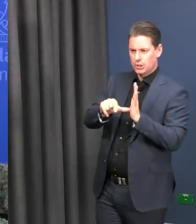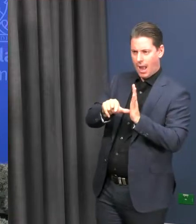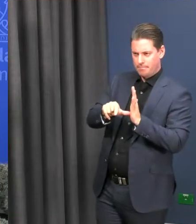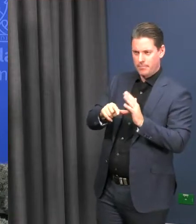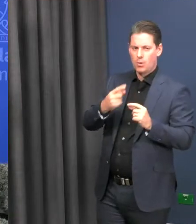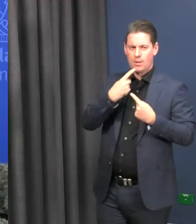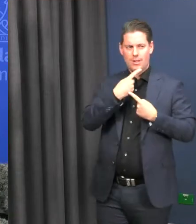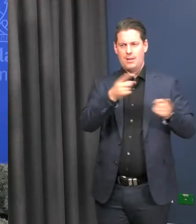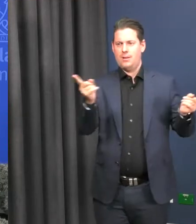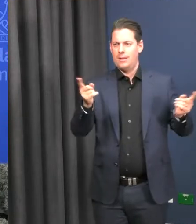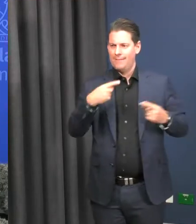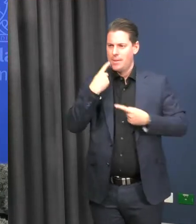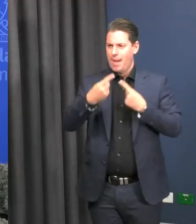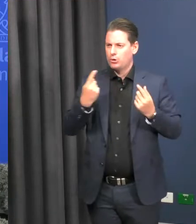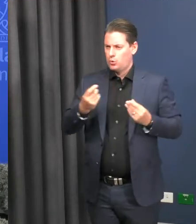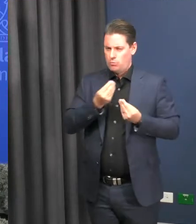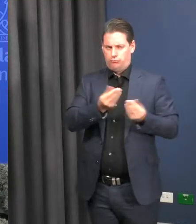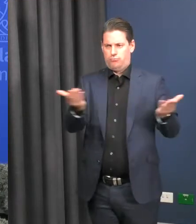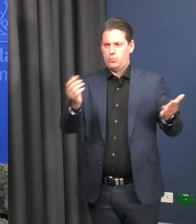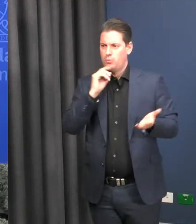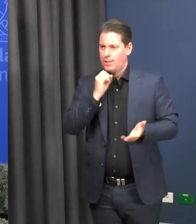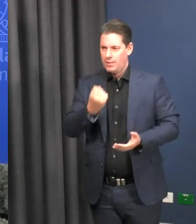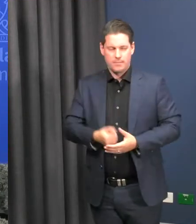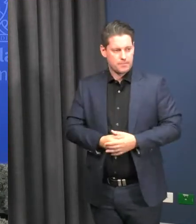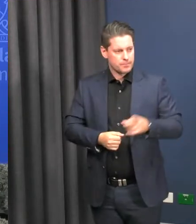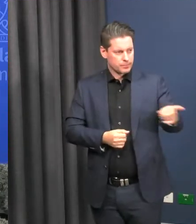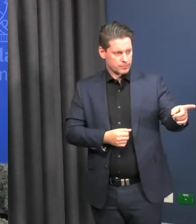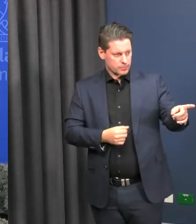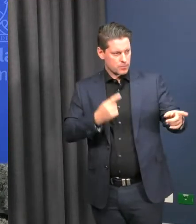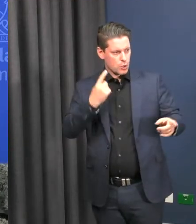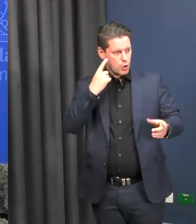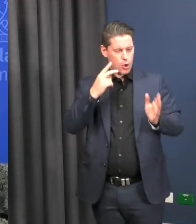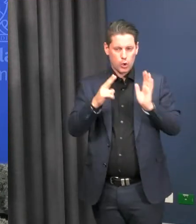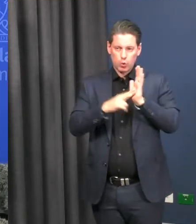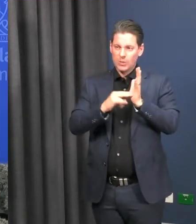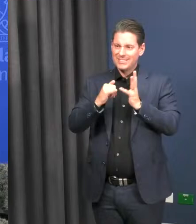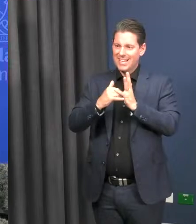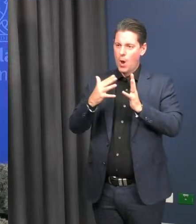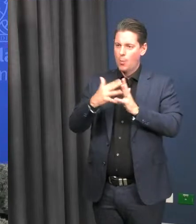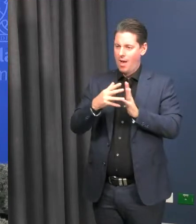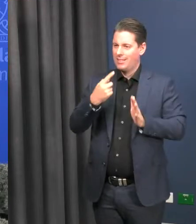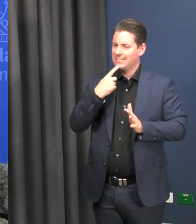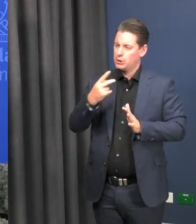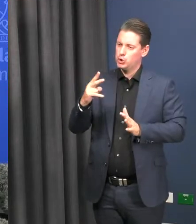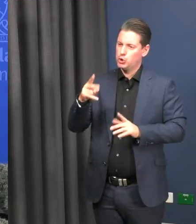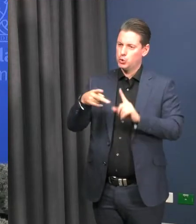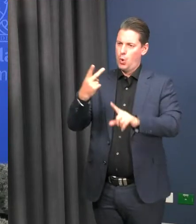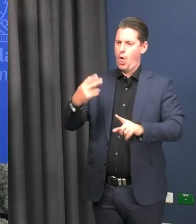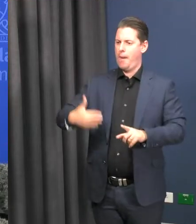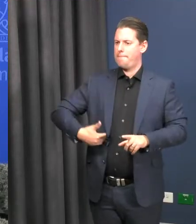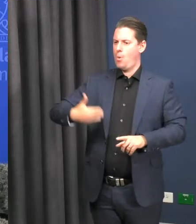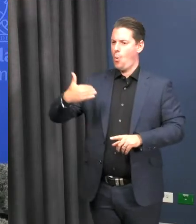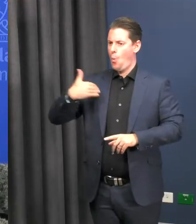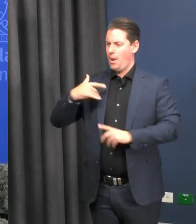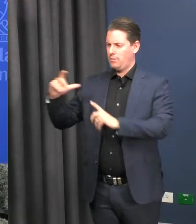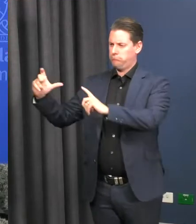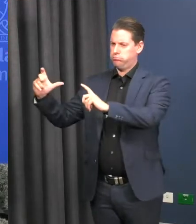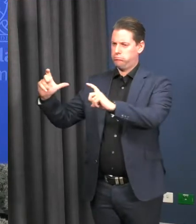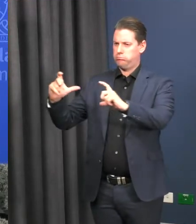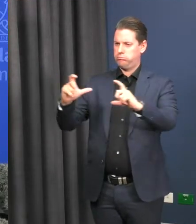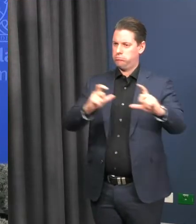need that. We've heard from New South Wales they're expecting a 2 a.m. possible coastal crossing. Is that still something that the Bureau